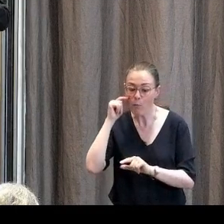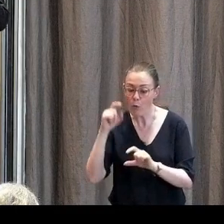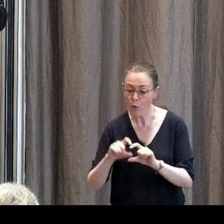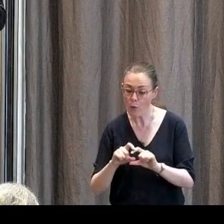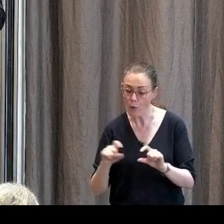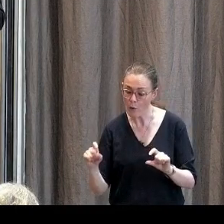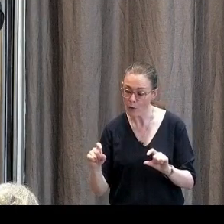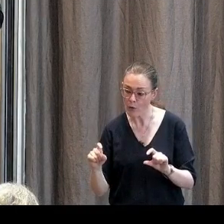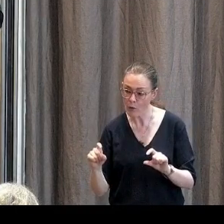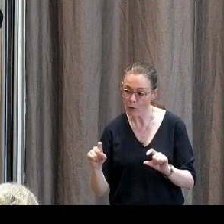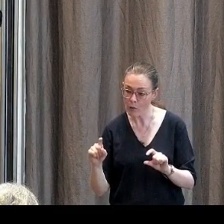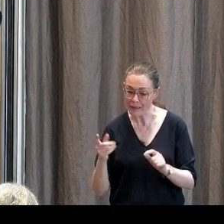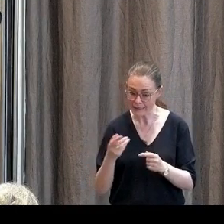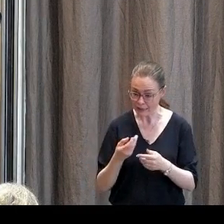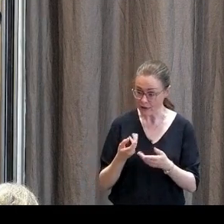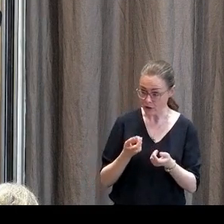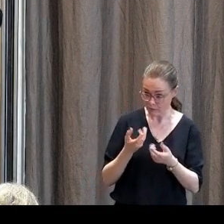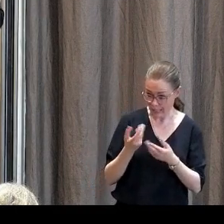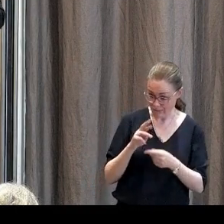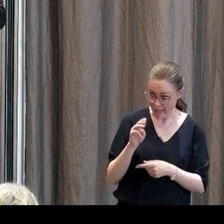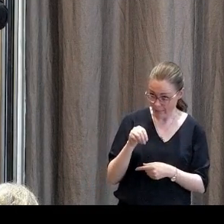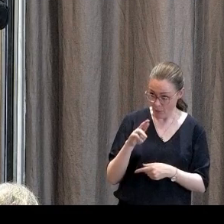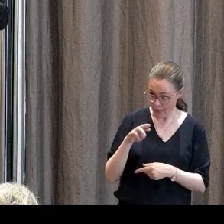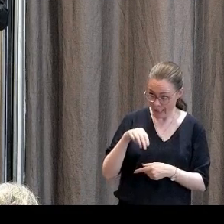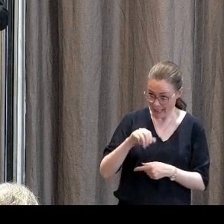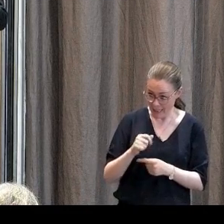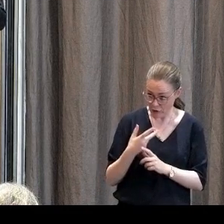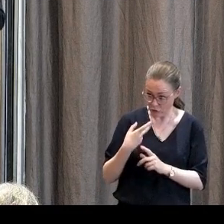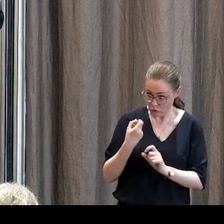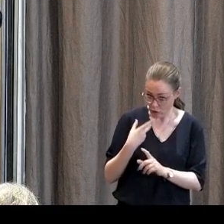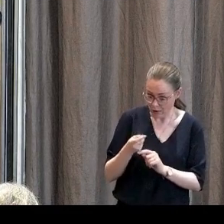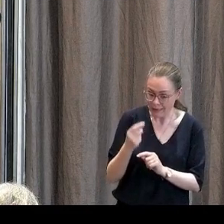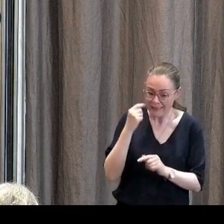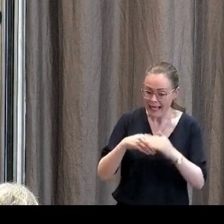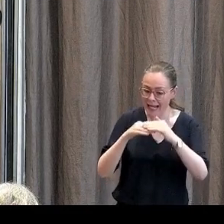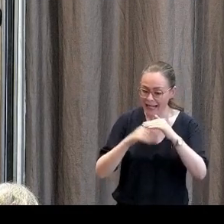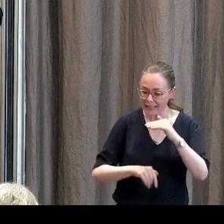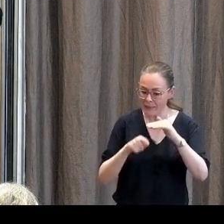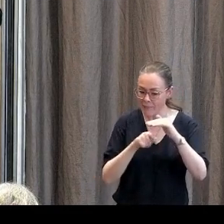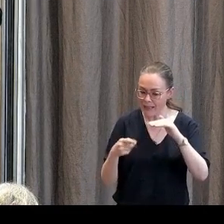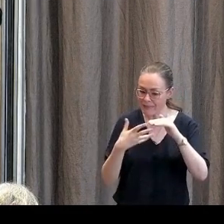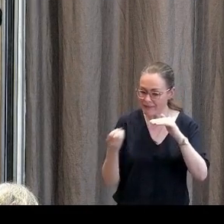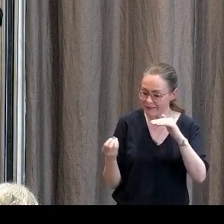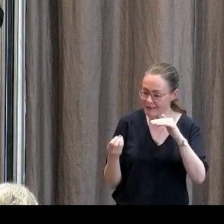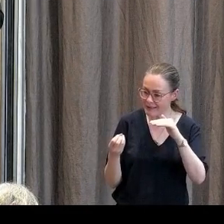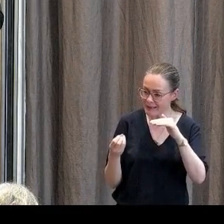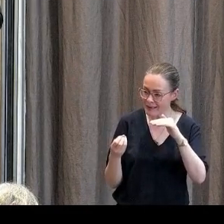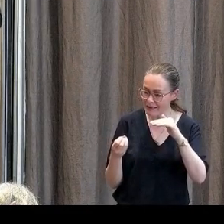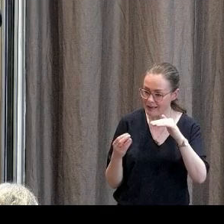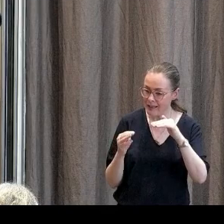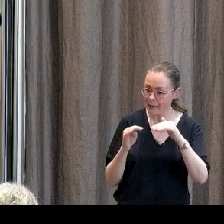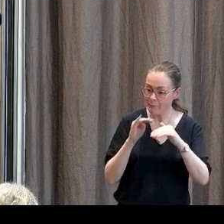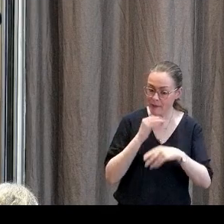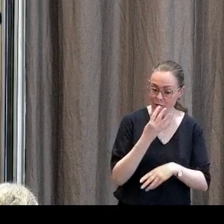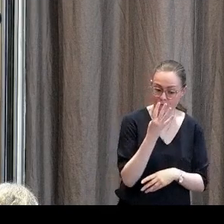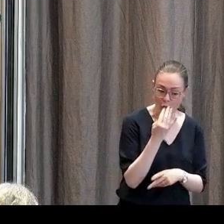that's the treated group with the microRNA drug, and it's below the -50. So 4 of the